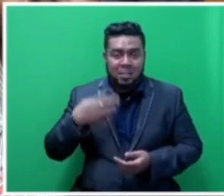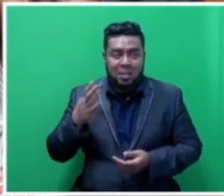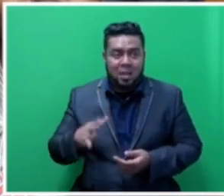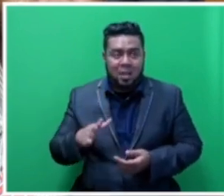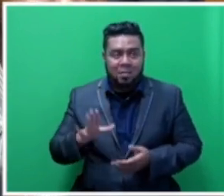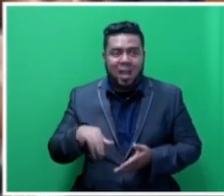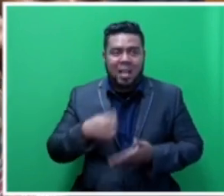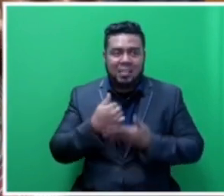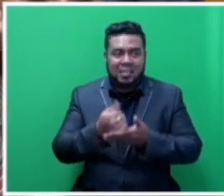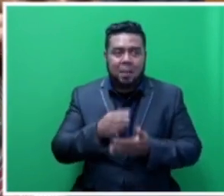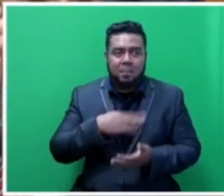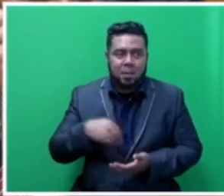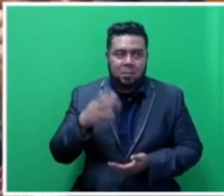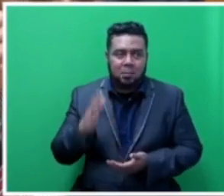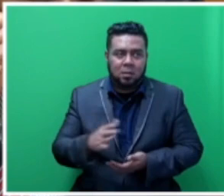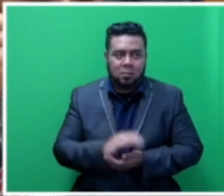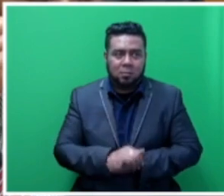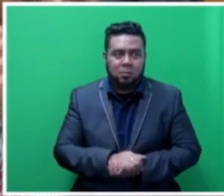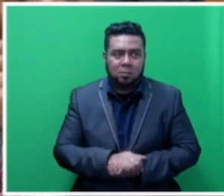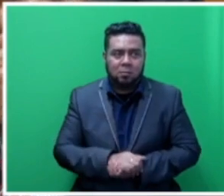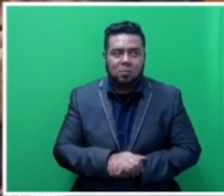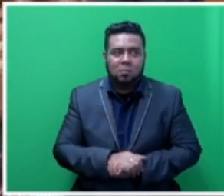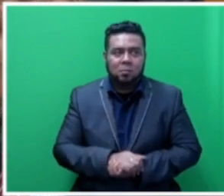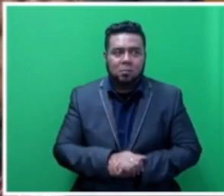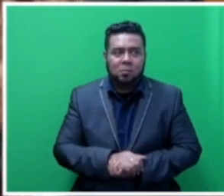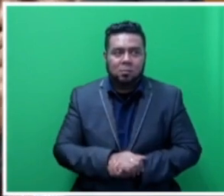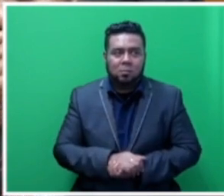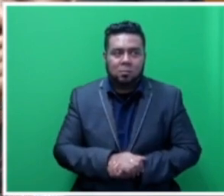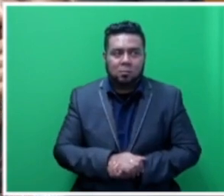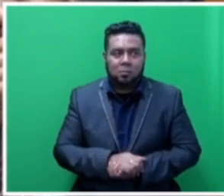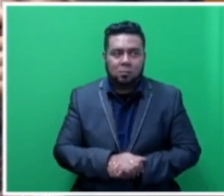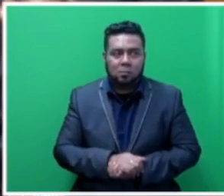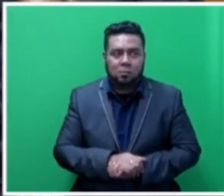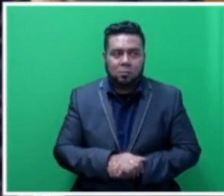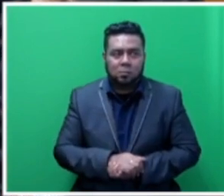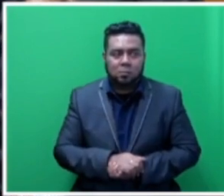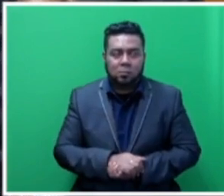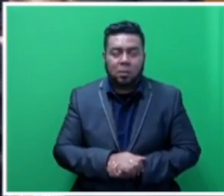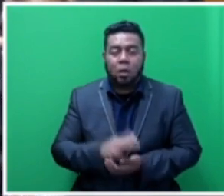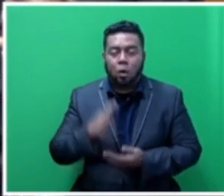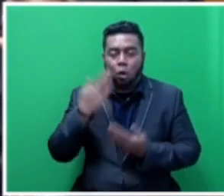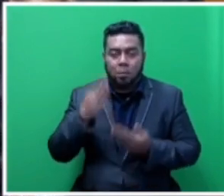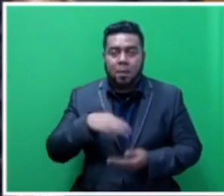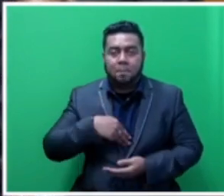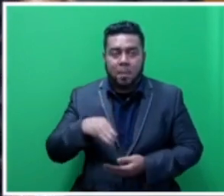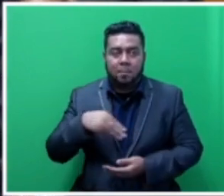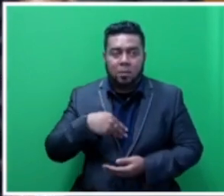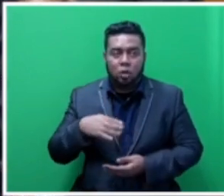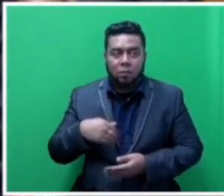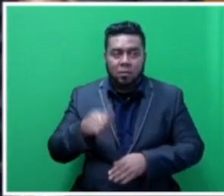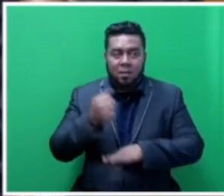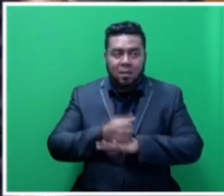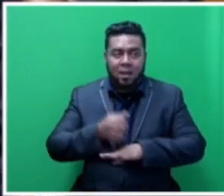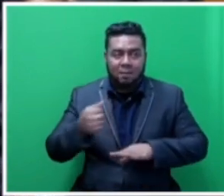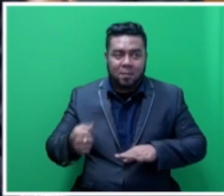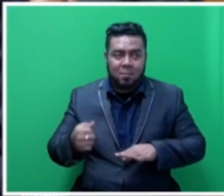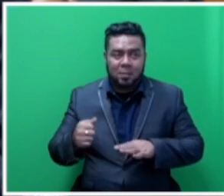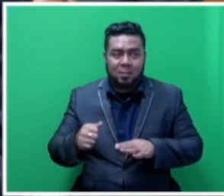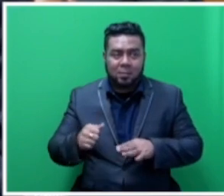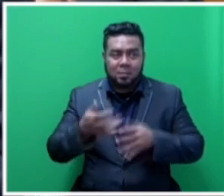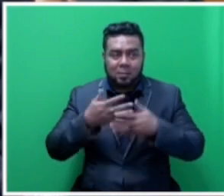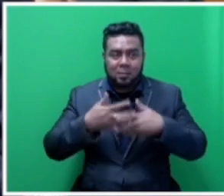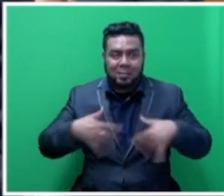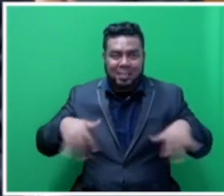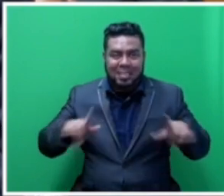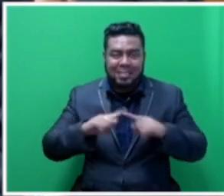Honourable Assistant Ministers, and Honourable members of the government